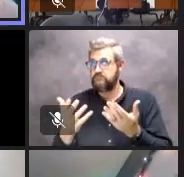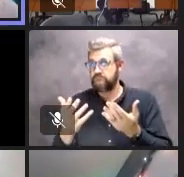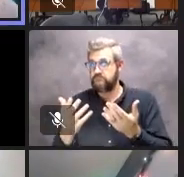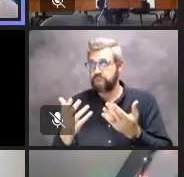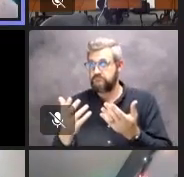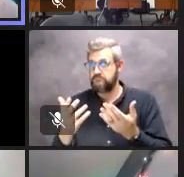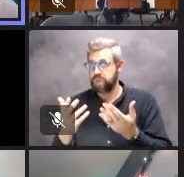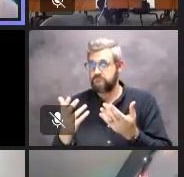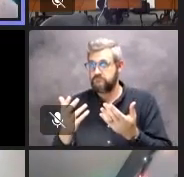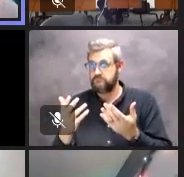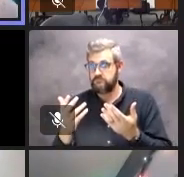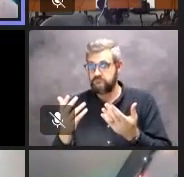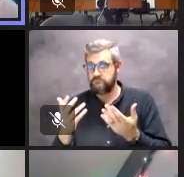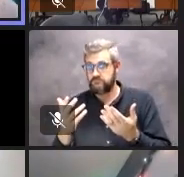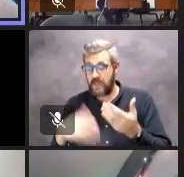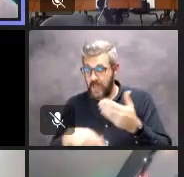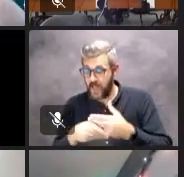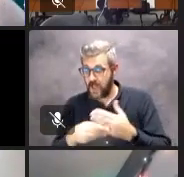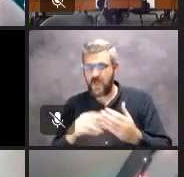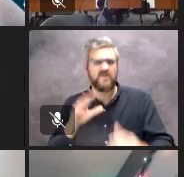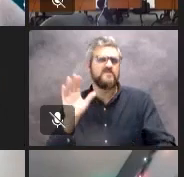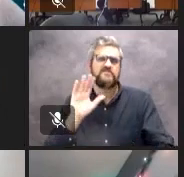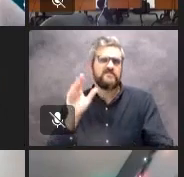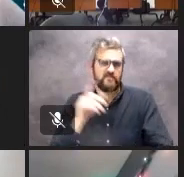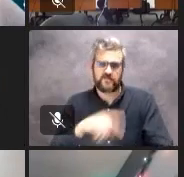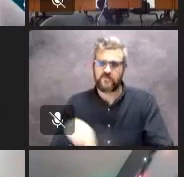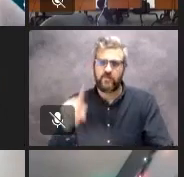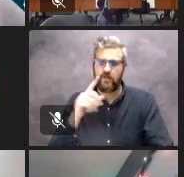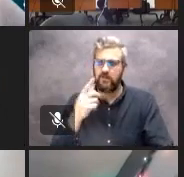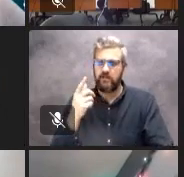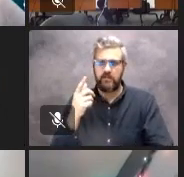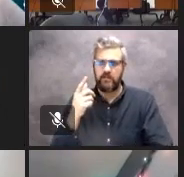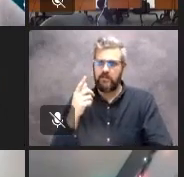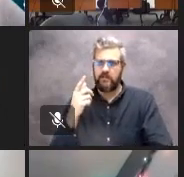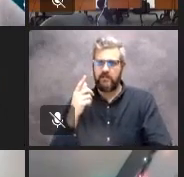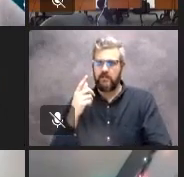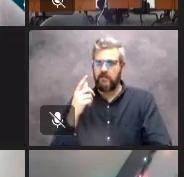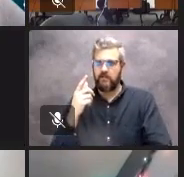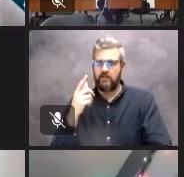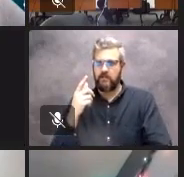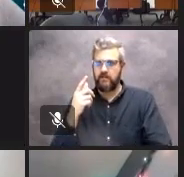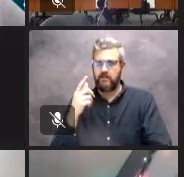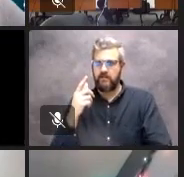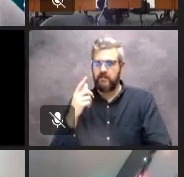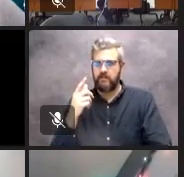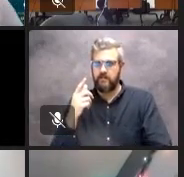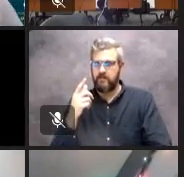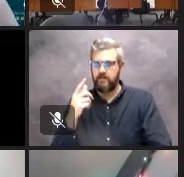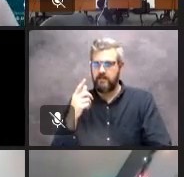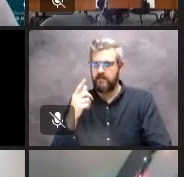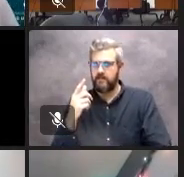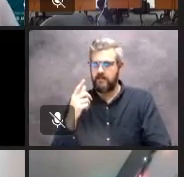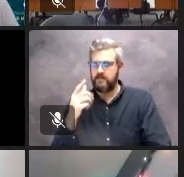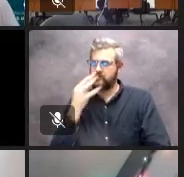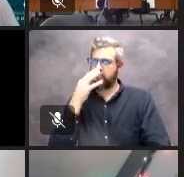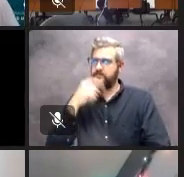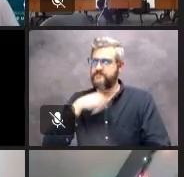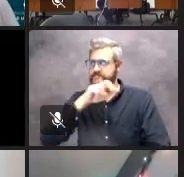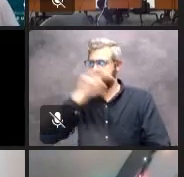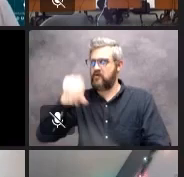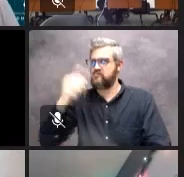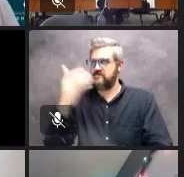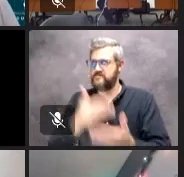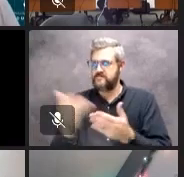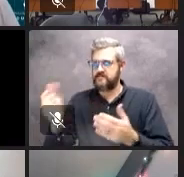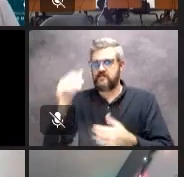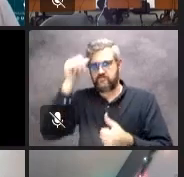hey, add anything else? No, you all are, it's level one. I have to jump to the next thing. But as I said